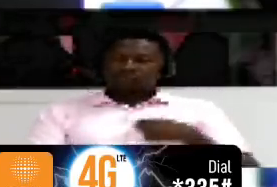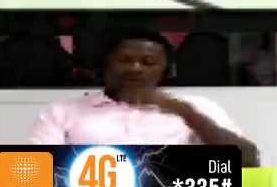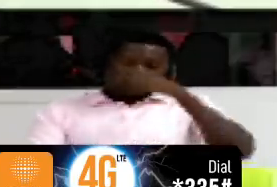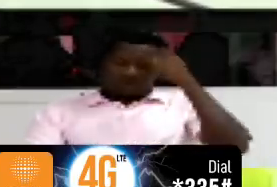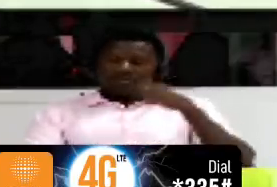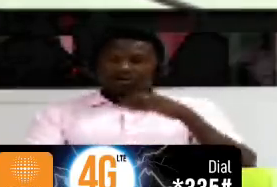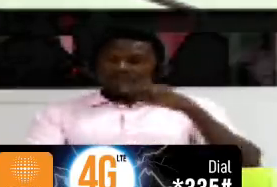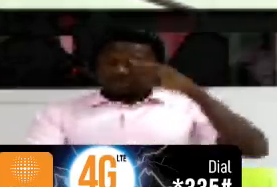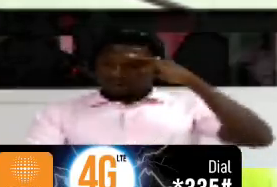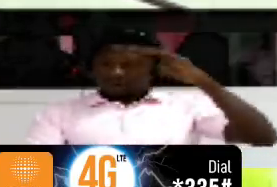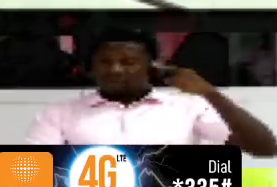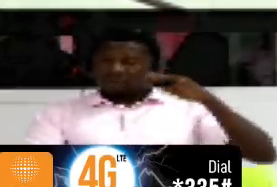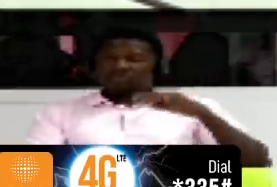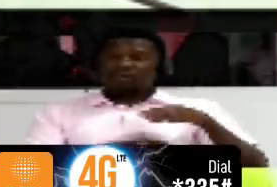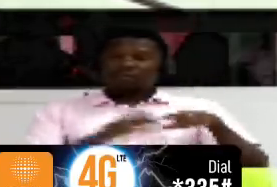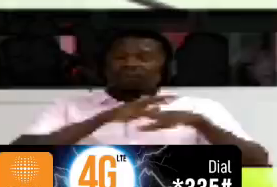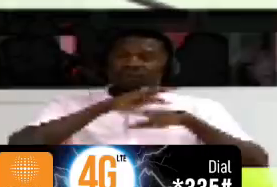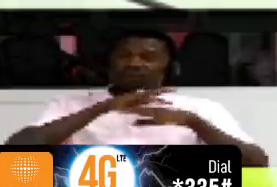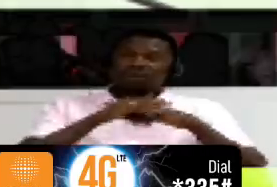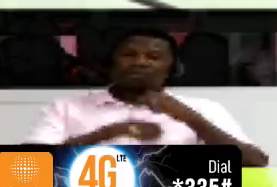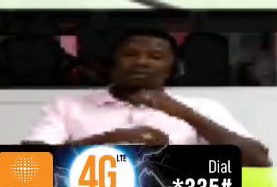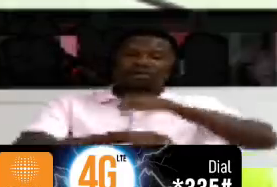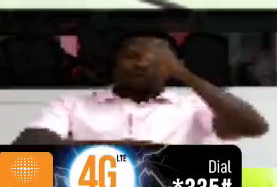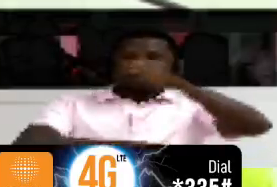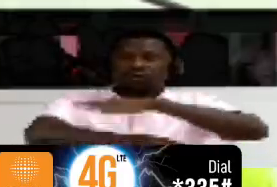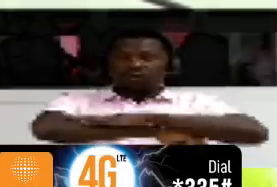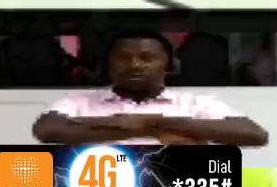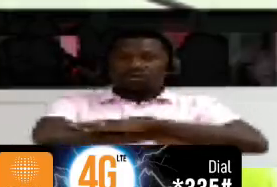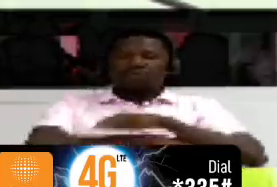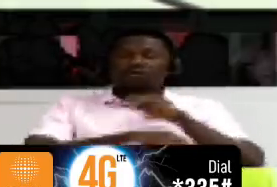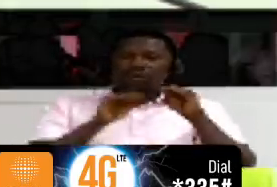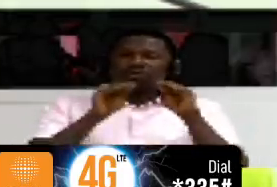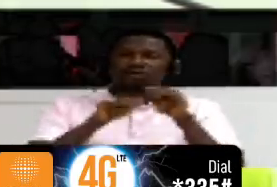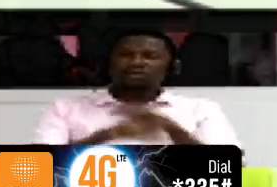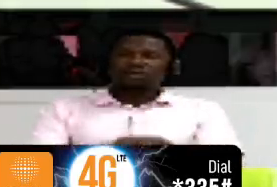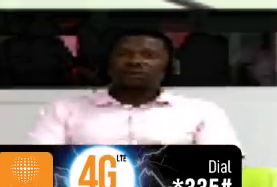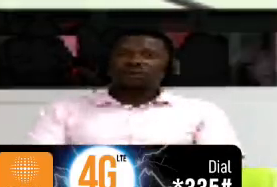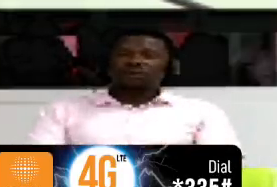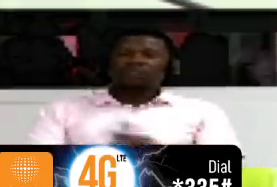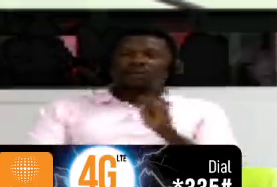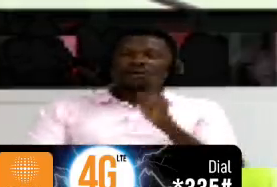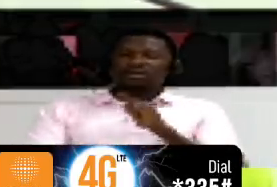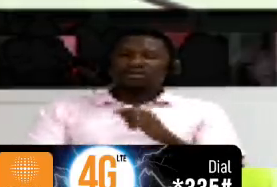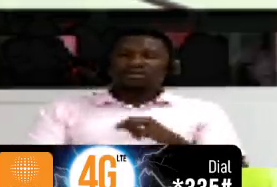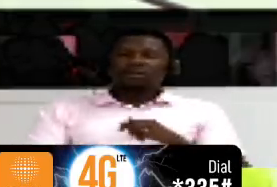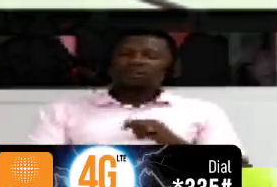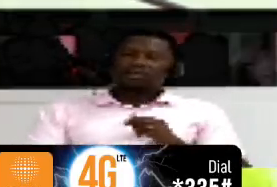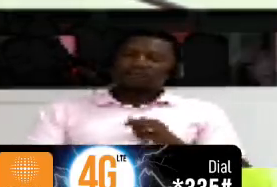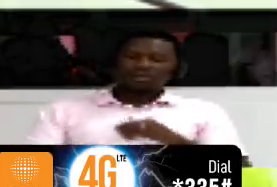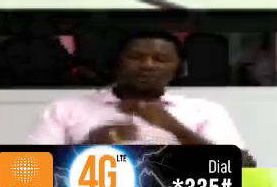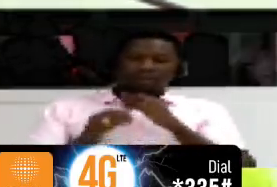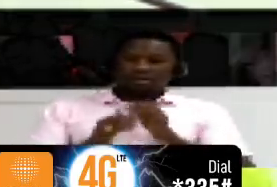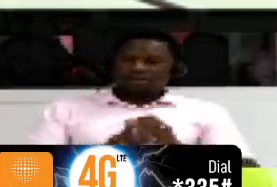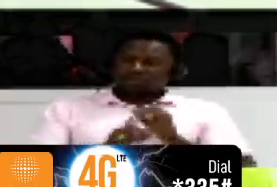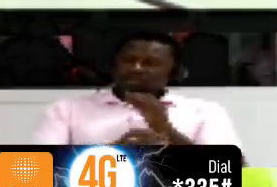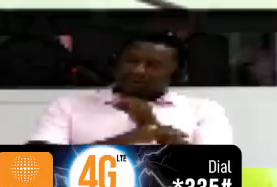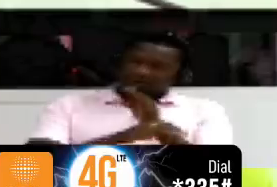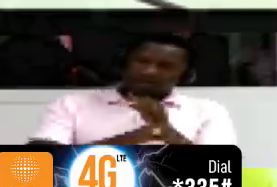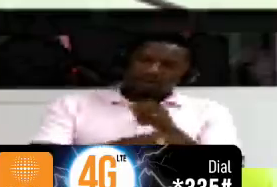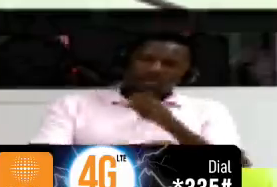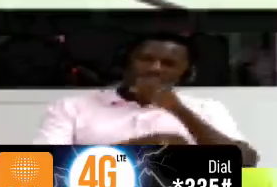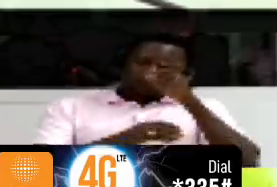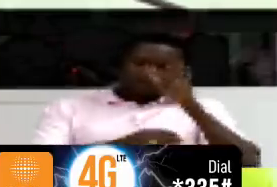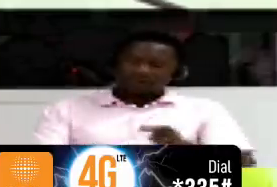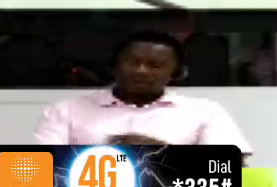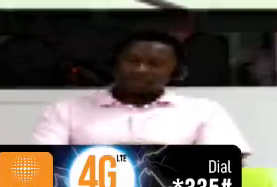Education. What position do you have? As an admin officer. Please allow a few seconds in between our speeches. Okay, all right. It's easy to